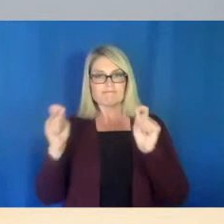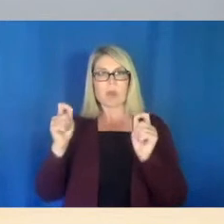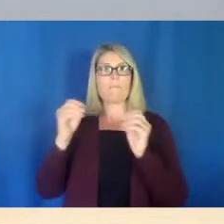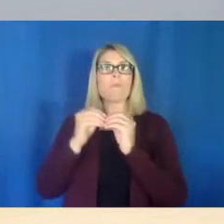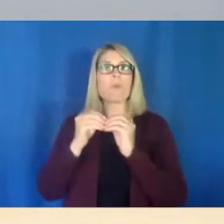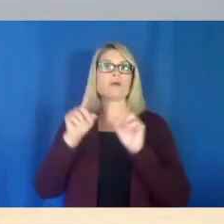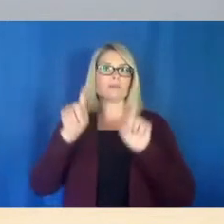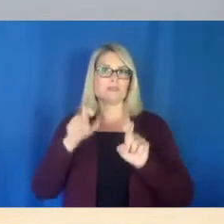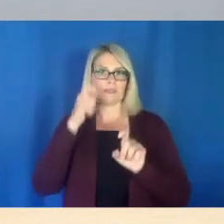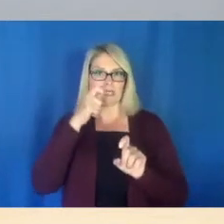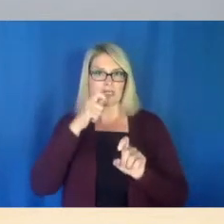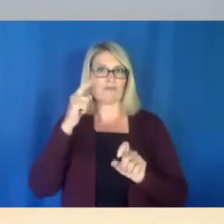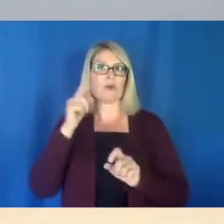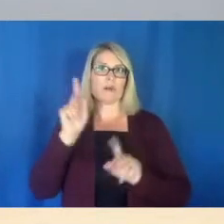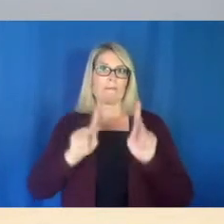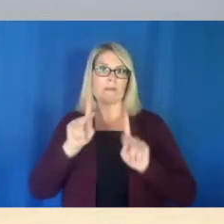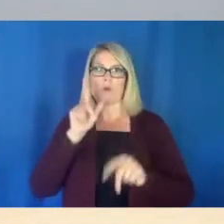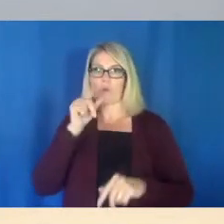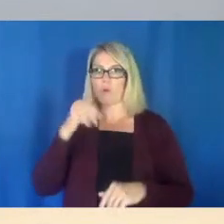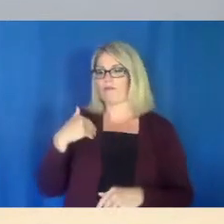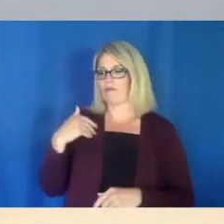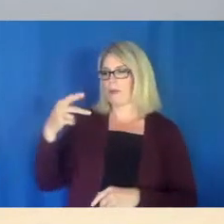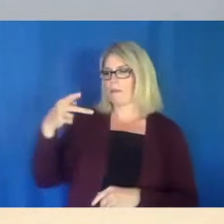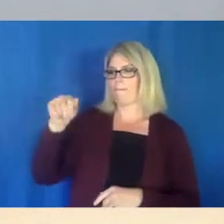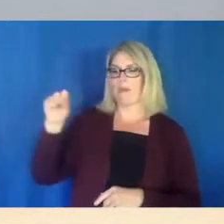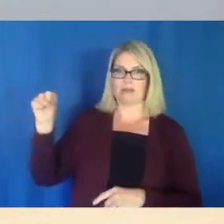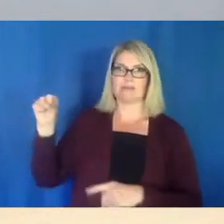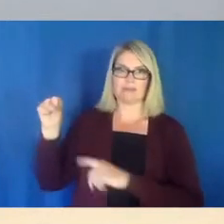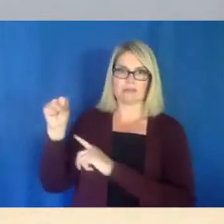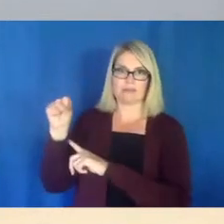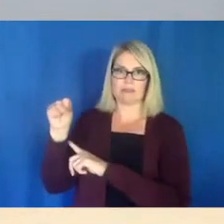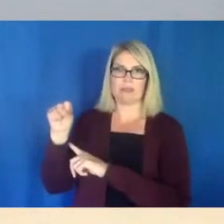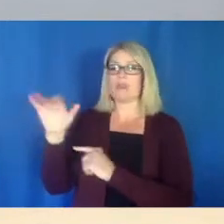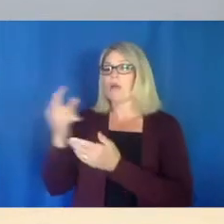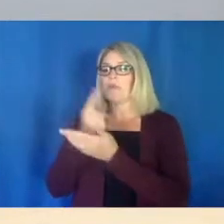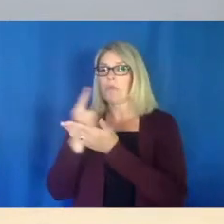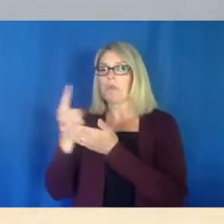for PEI pass holders in the days and weeks ahead.